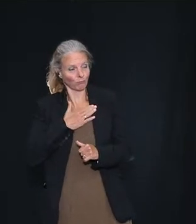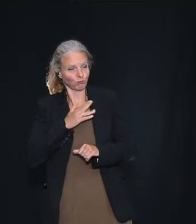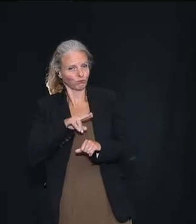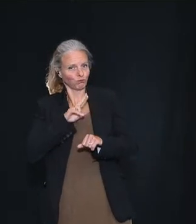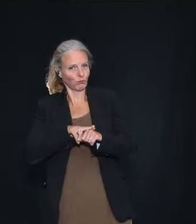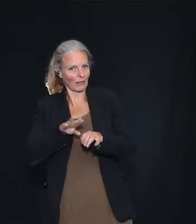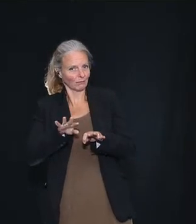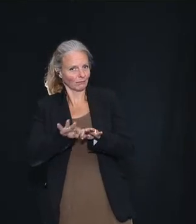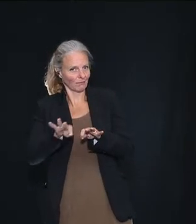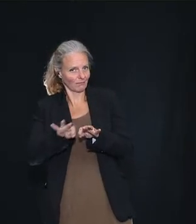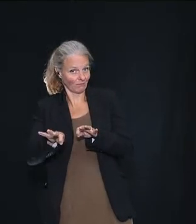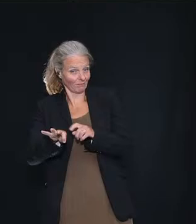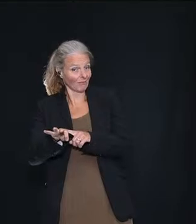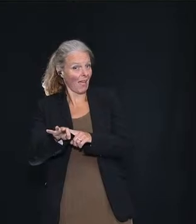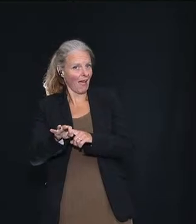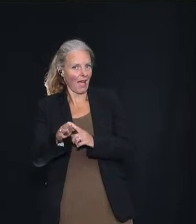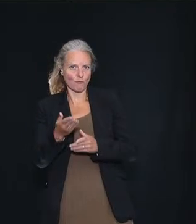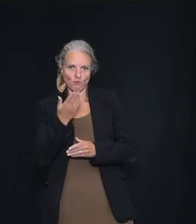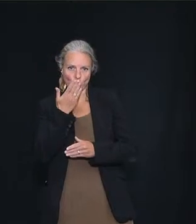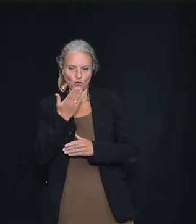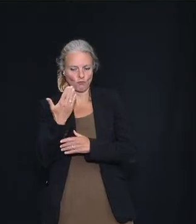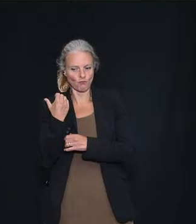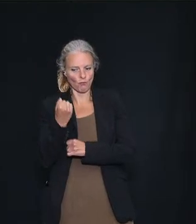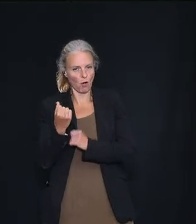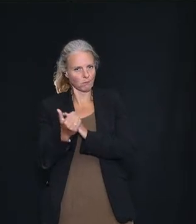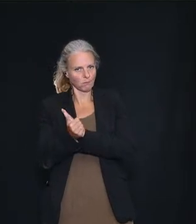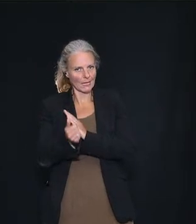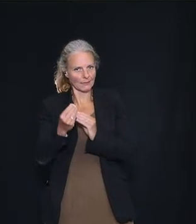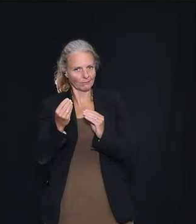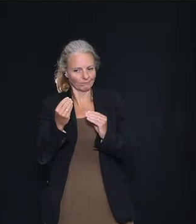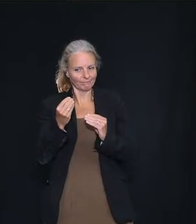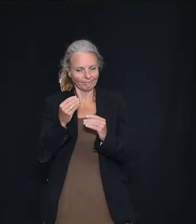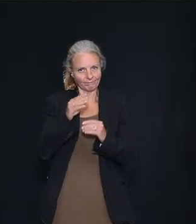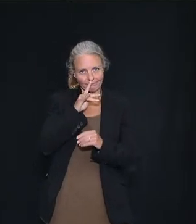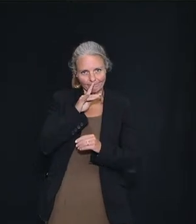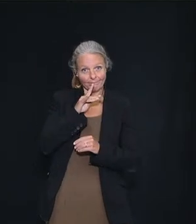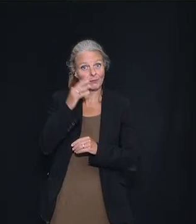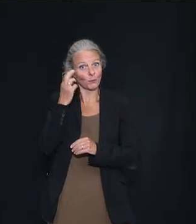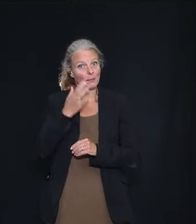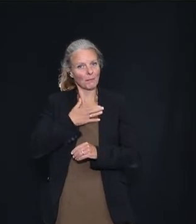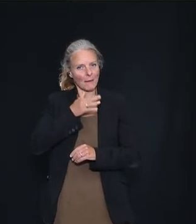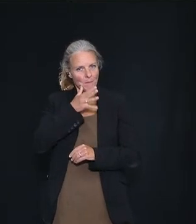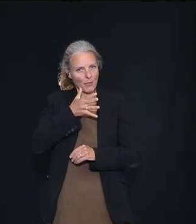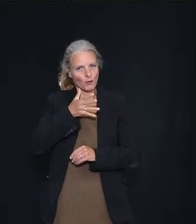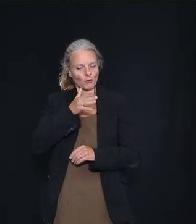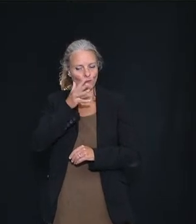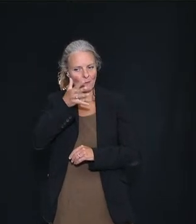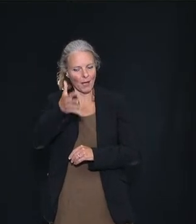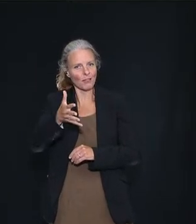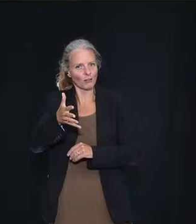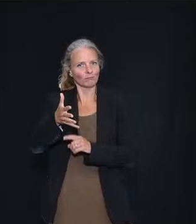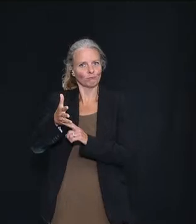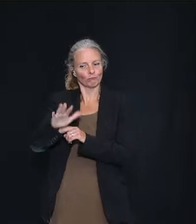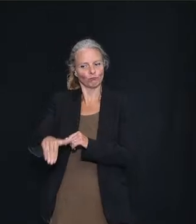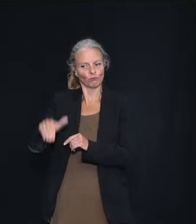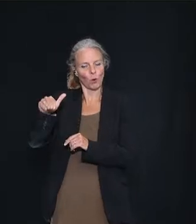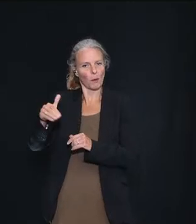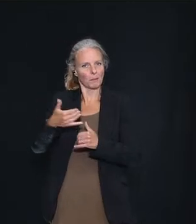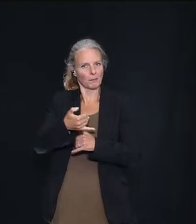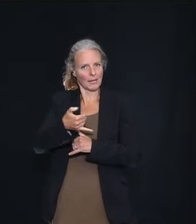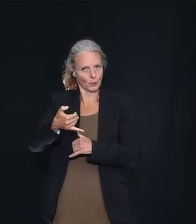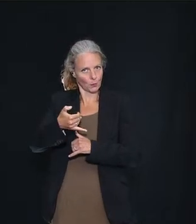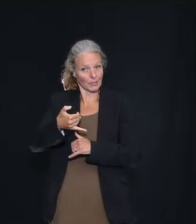very well, because my mother and my grandmother were both Inuit. And we only spoke our native